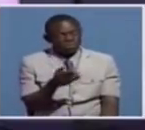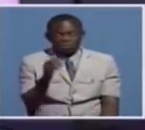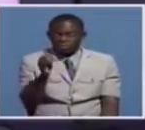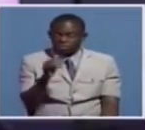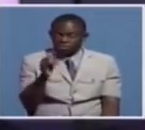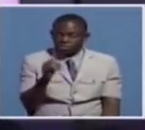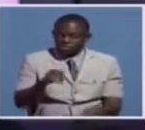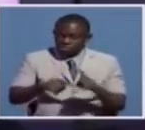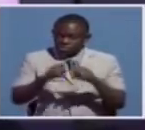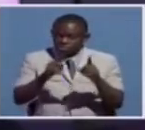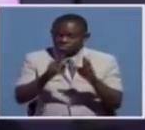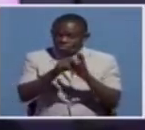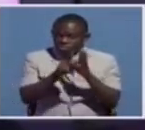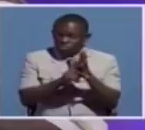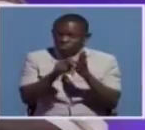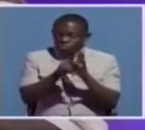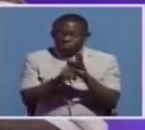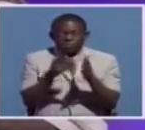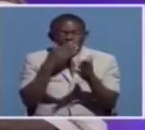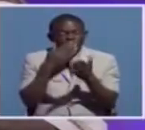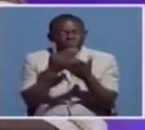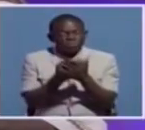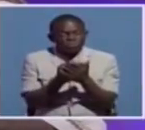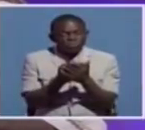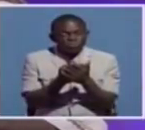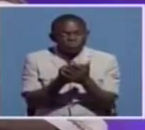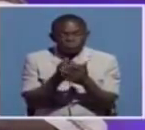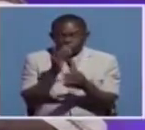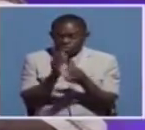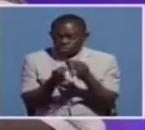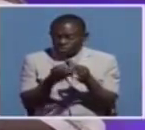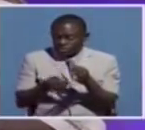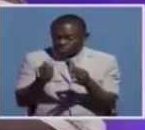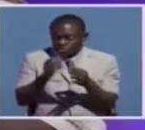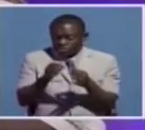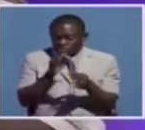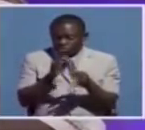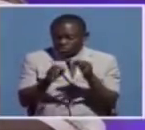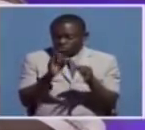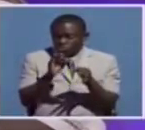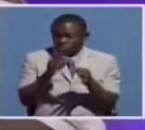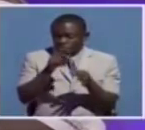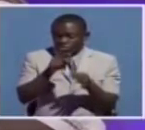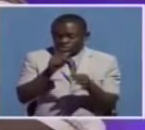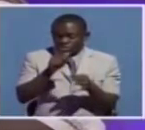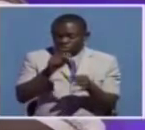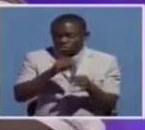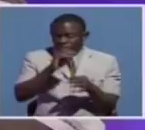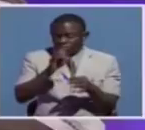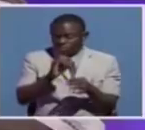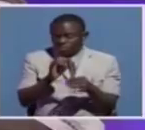take all of them, take Panji, Waza, Late Wezi,